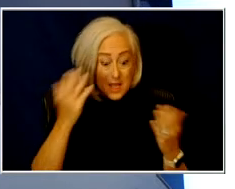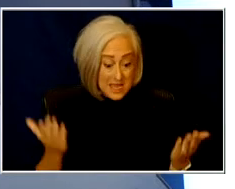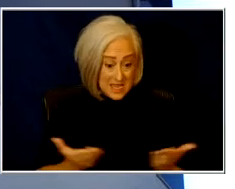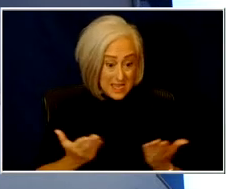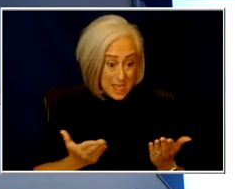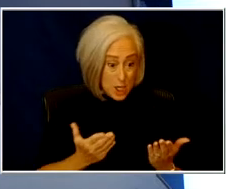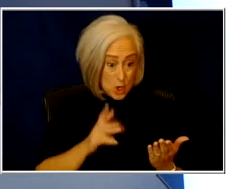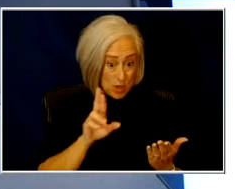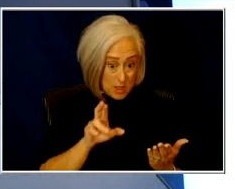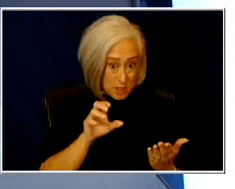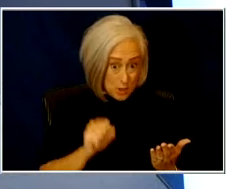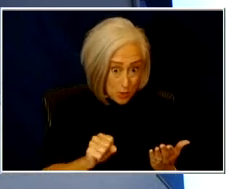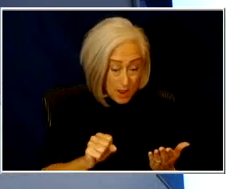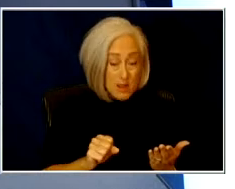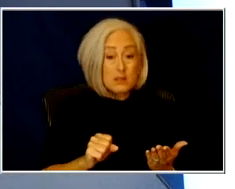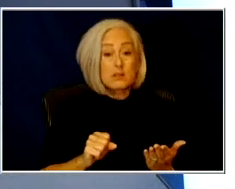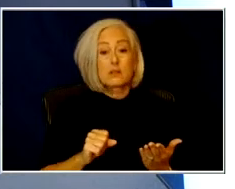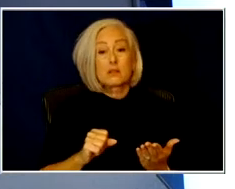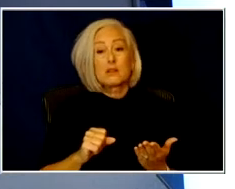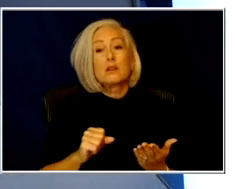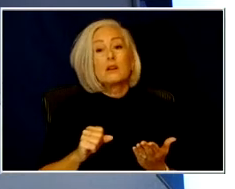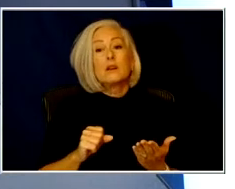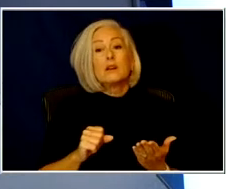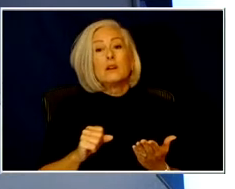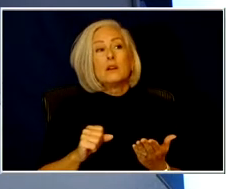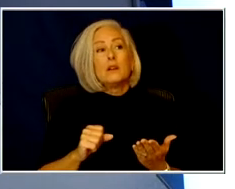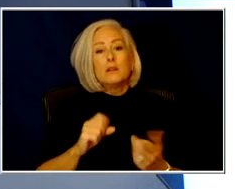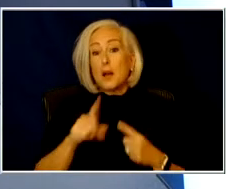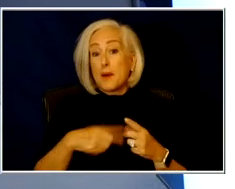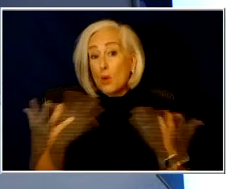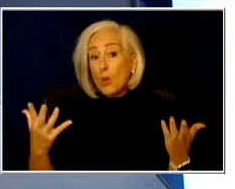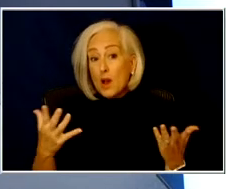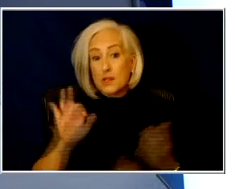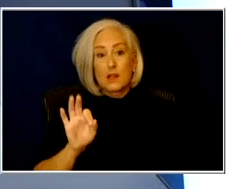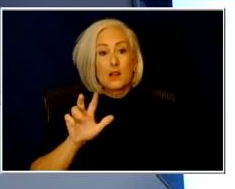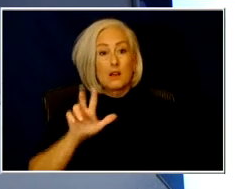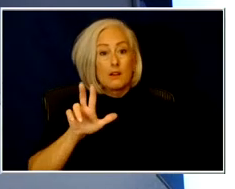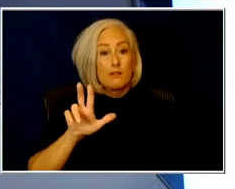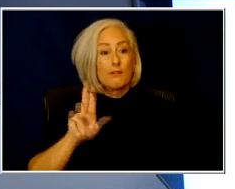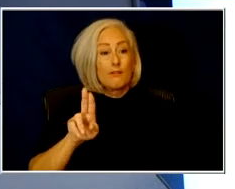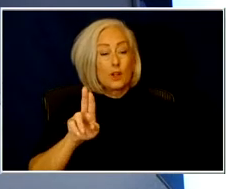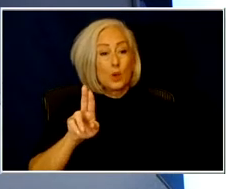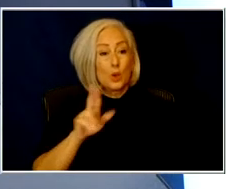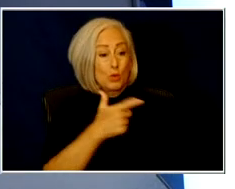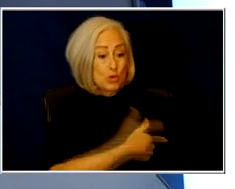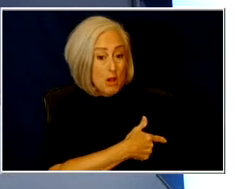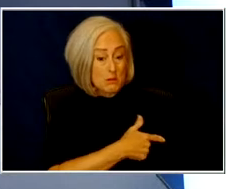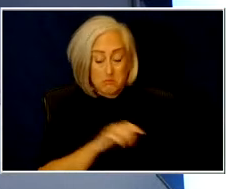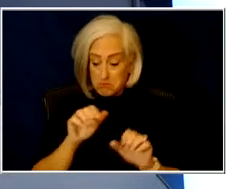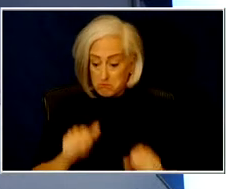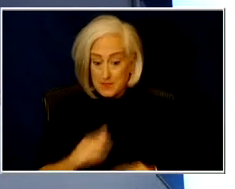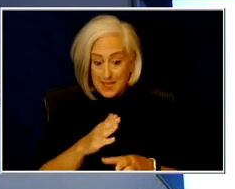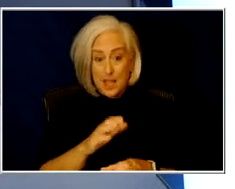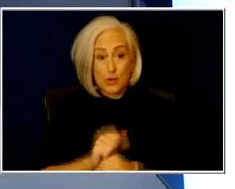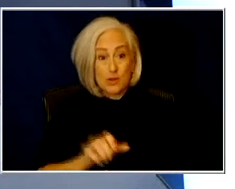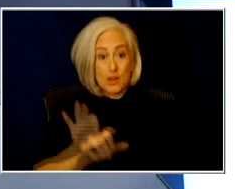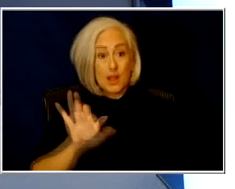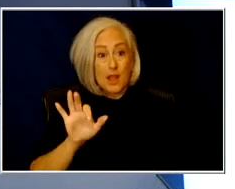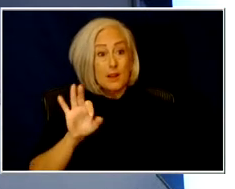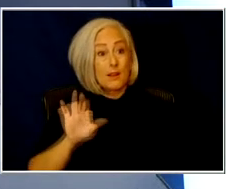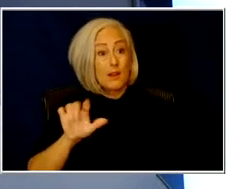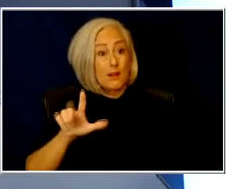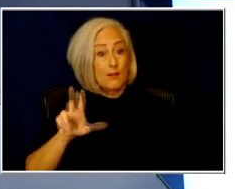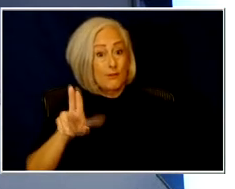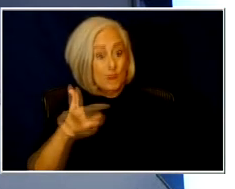that is um is about flu shots so we know about flu shots can you get influenza vaccine the same time